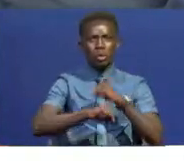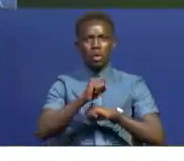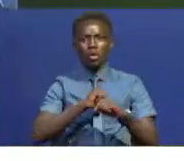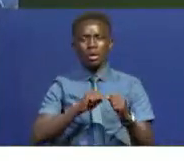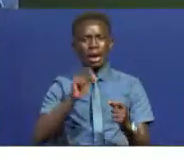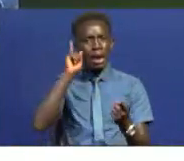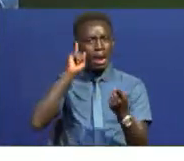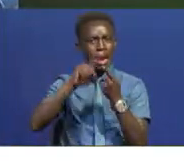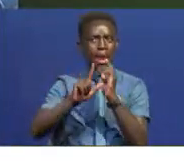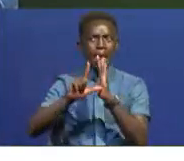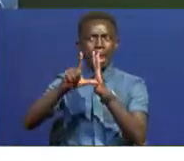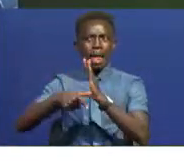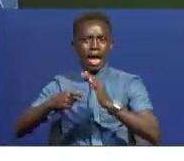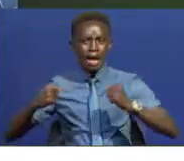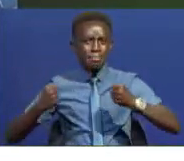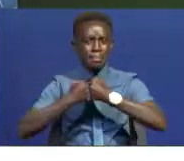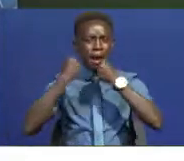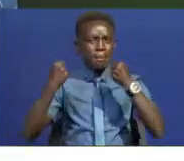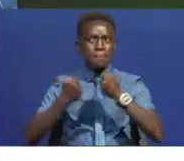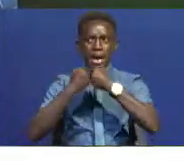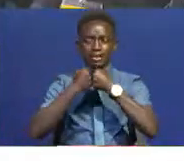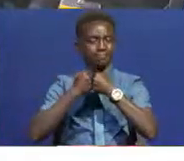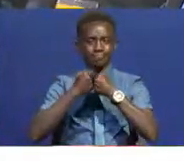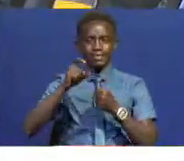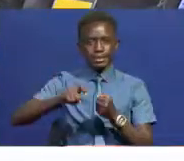roads across the country.